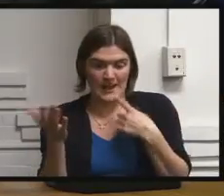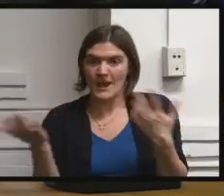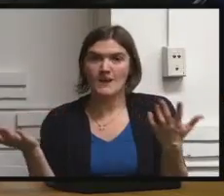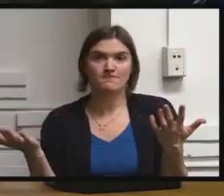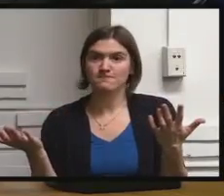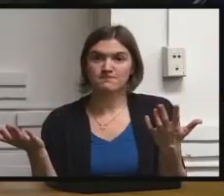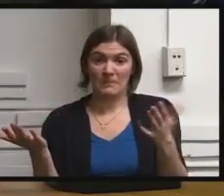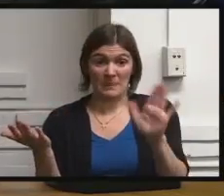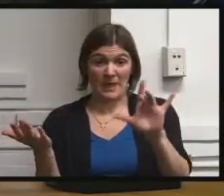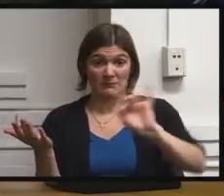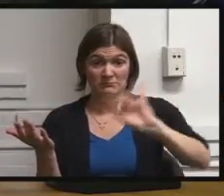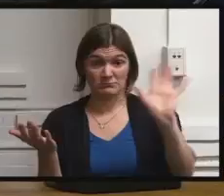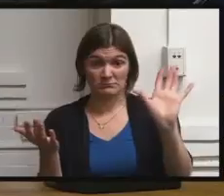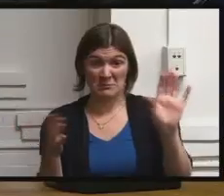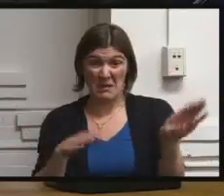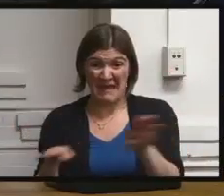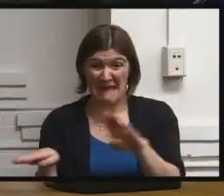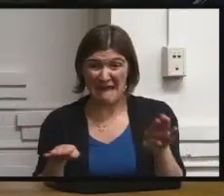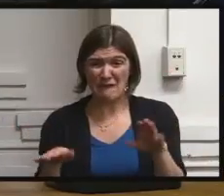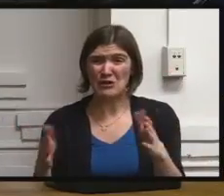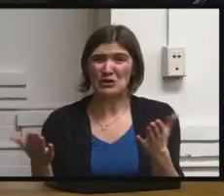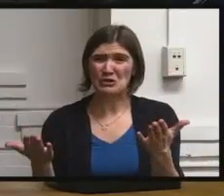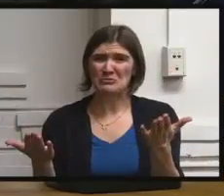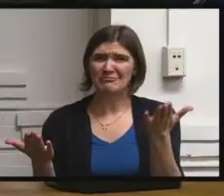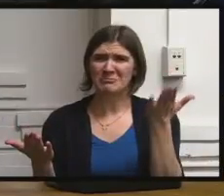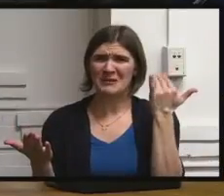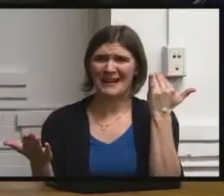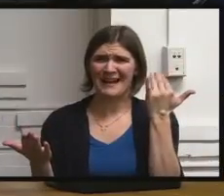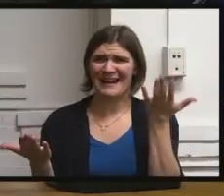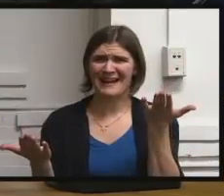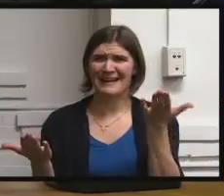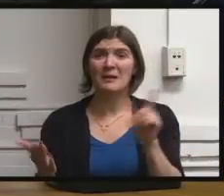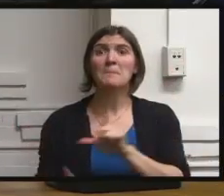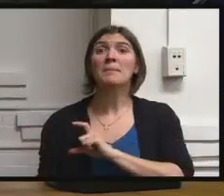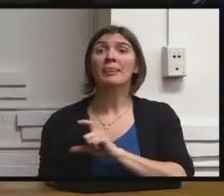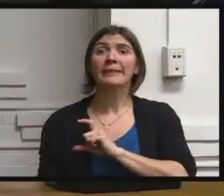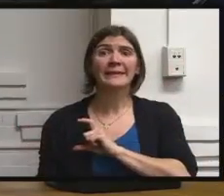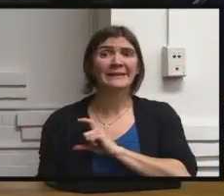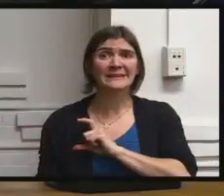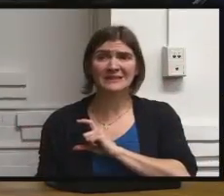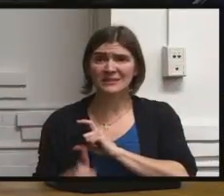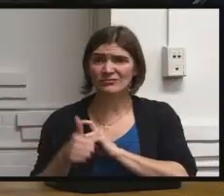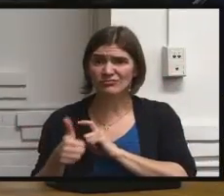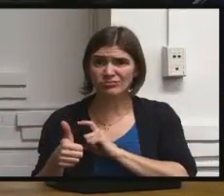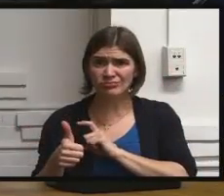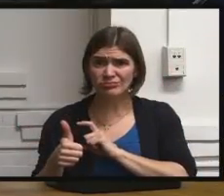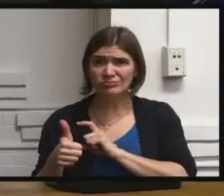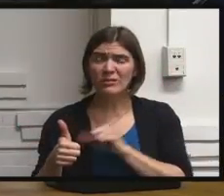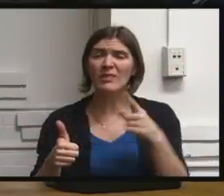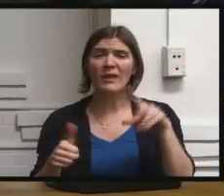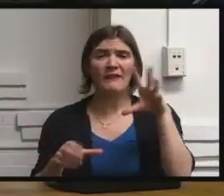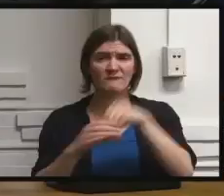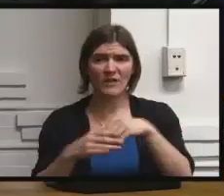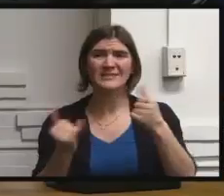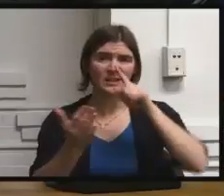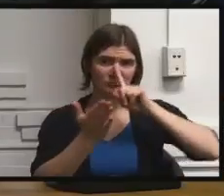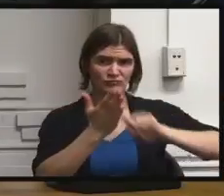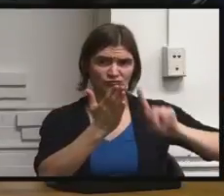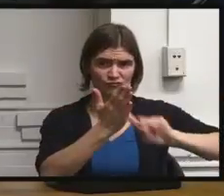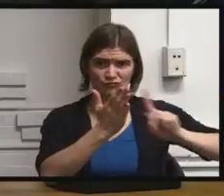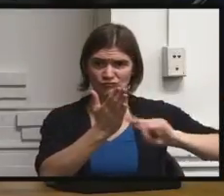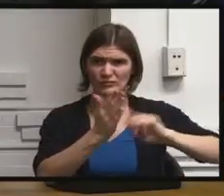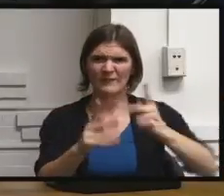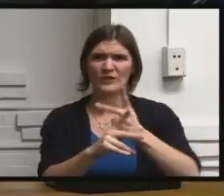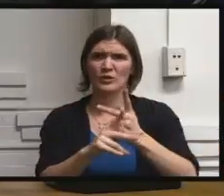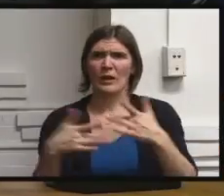of conduct going on in the community. Law enforcement has been and will continue to act